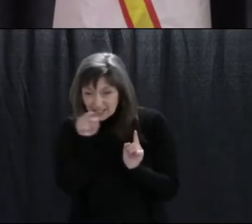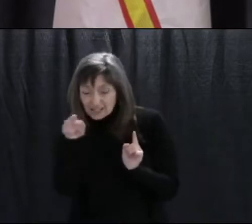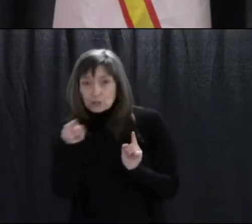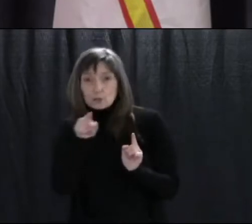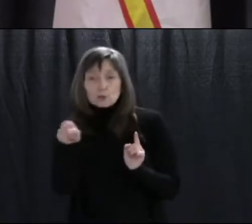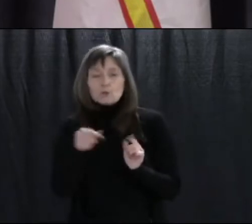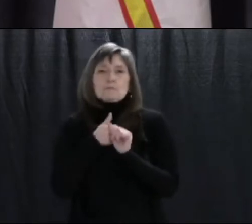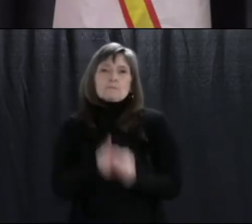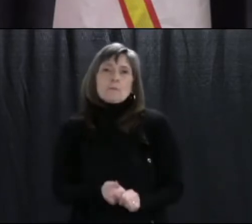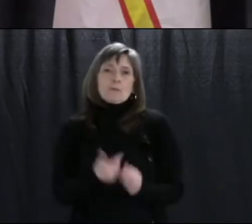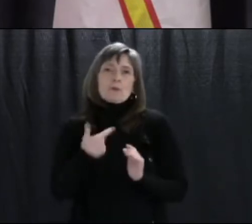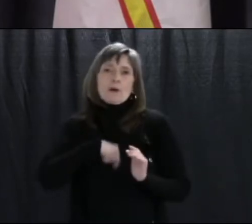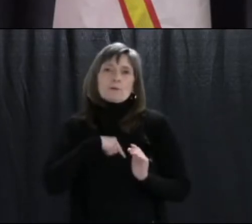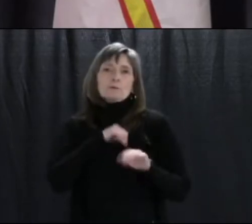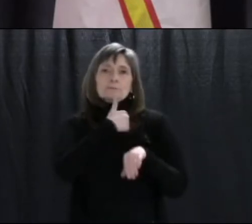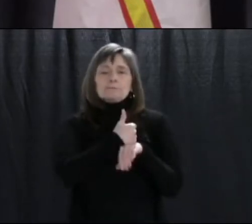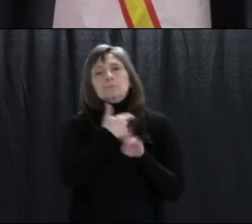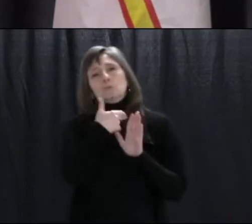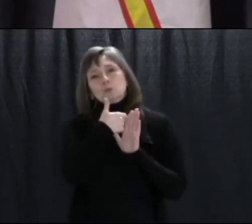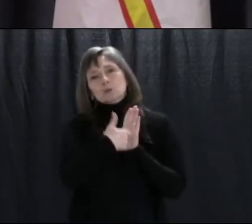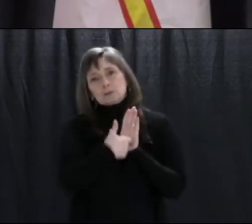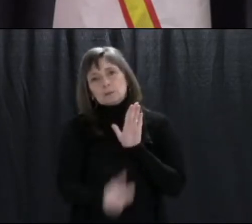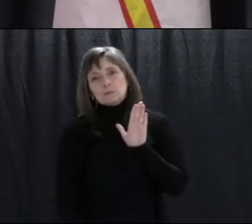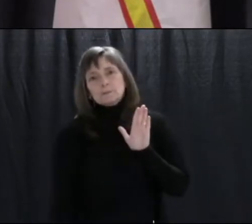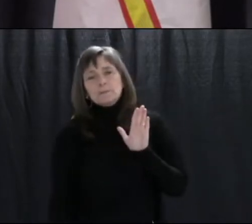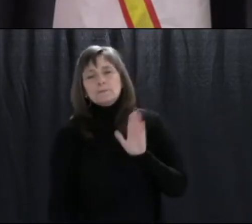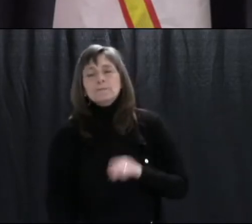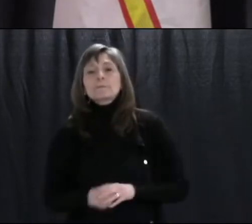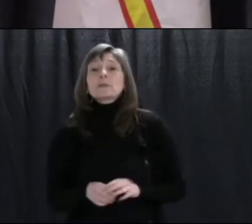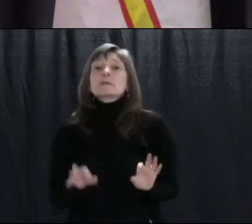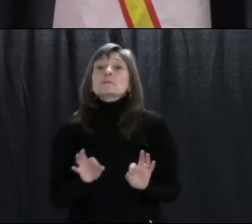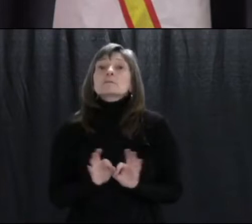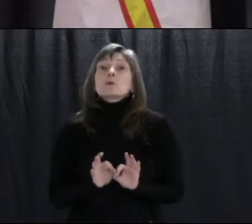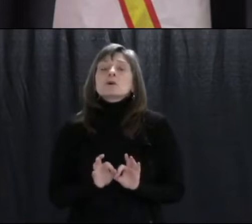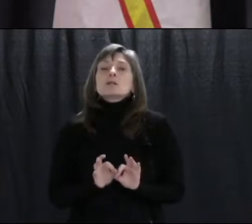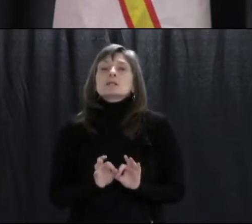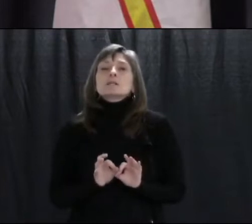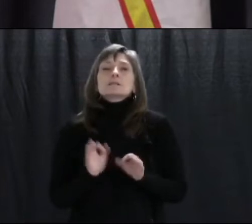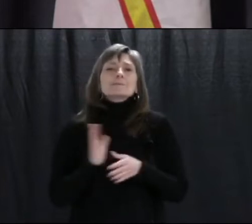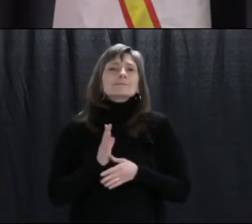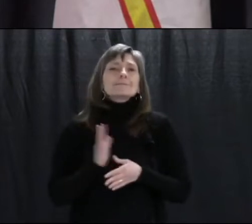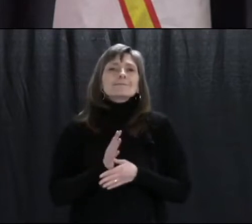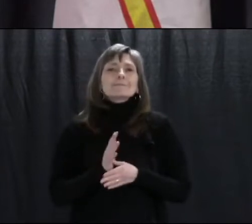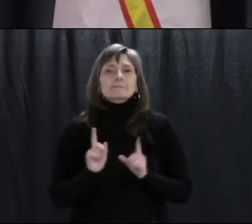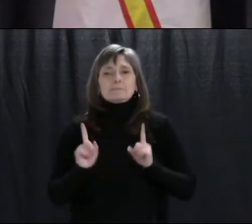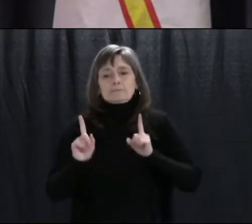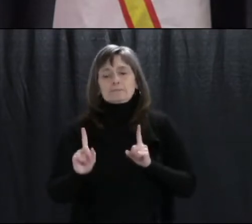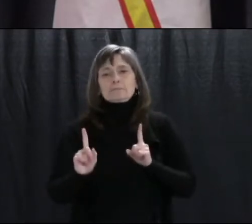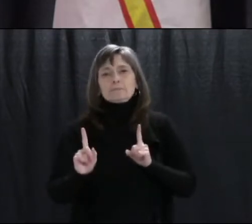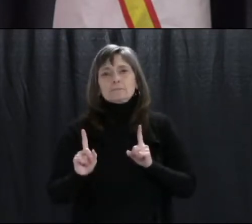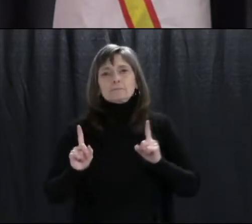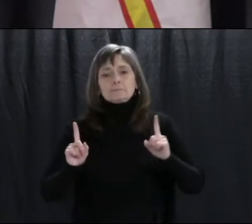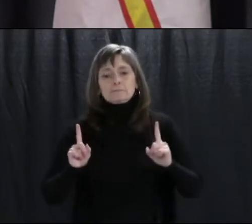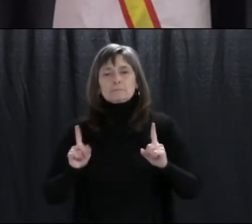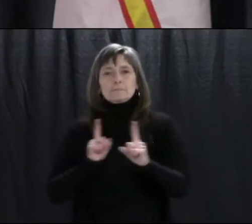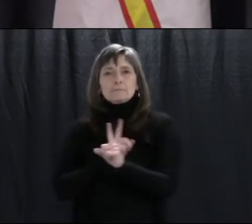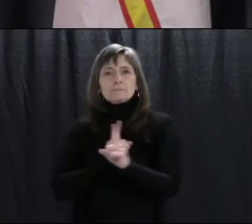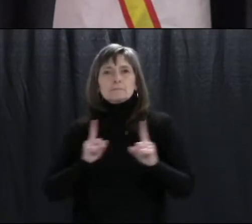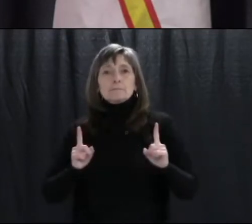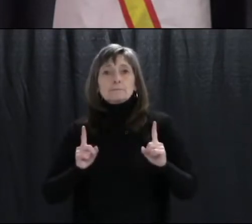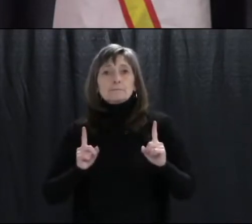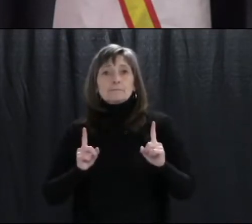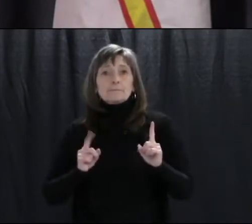setting. Most importantly, to practice safe social distancing. This means